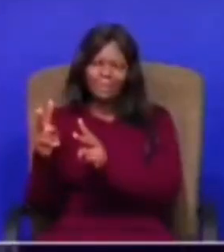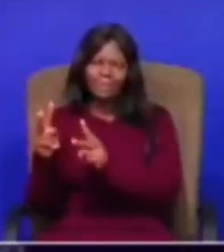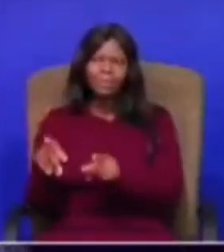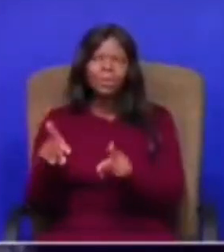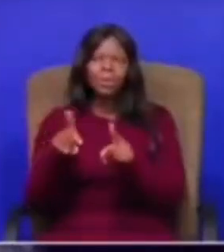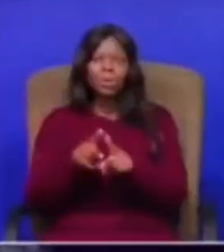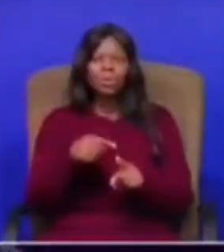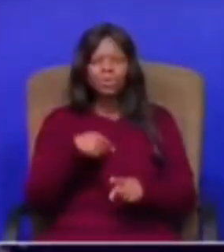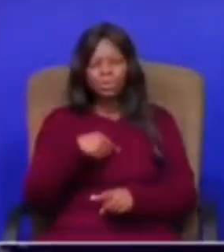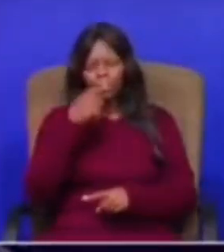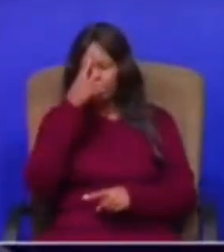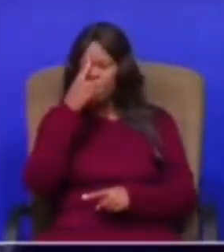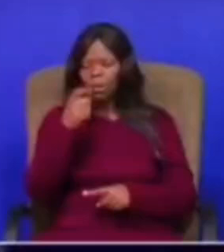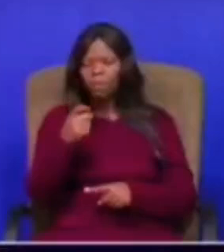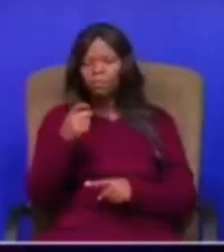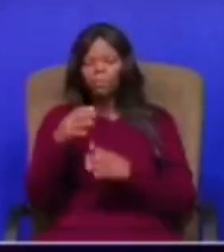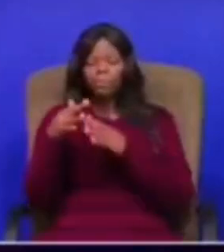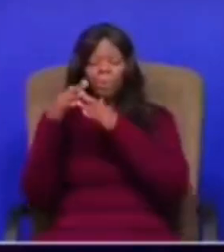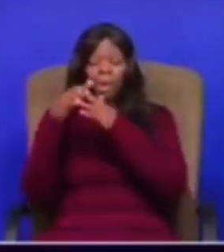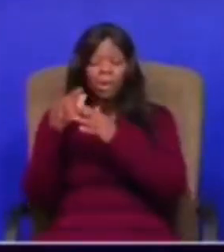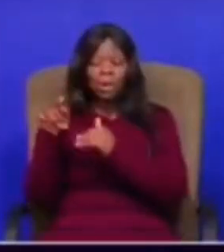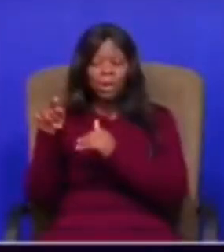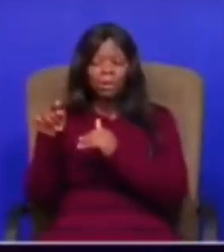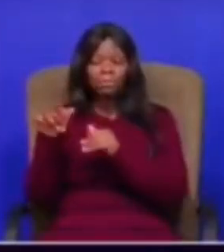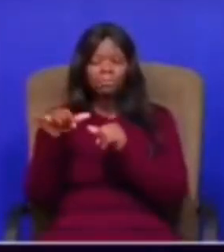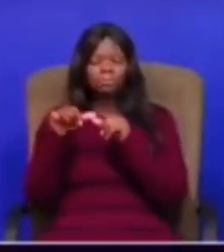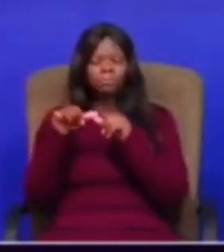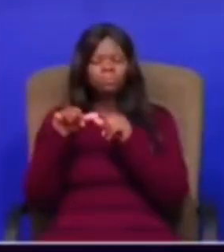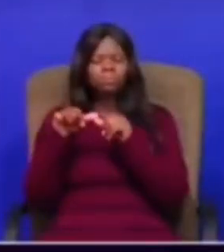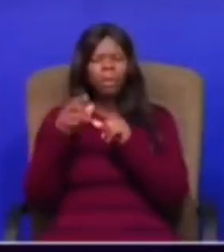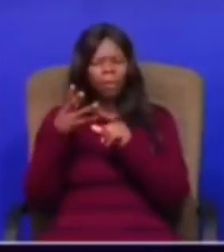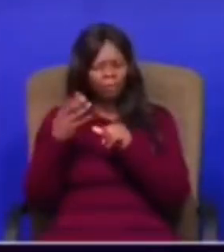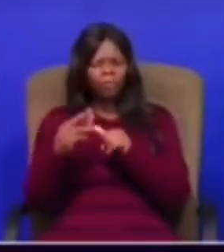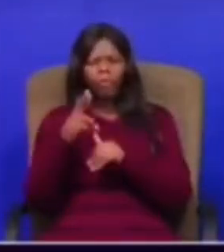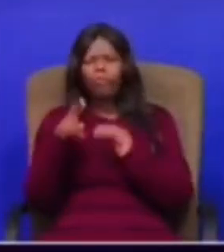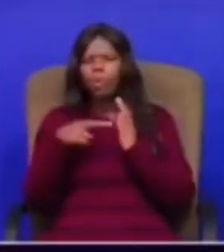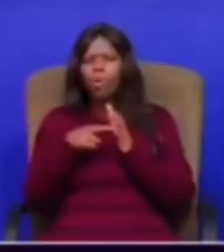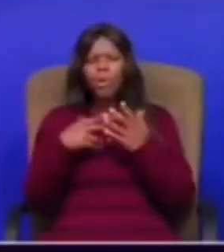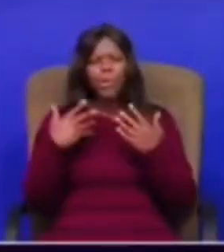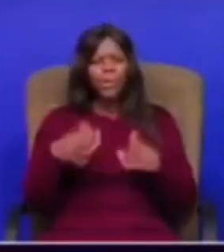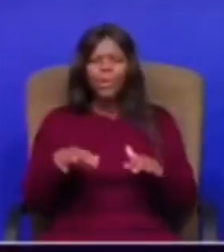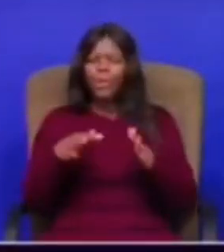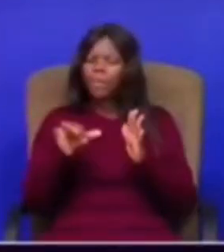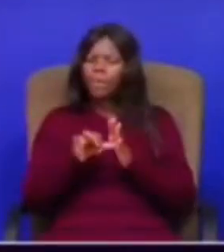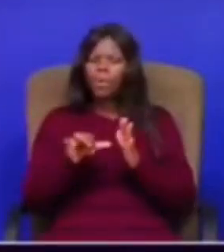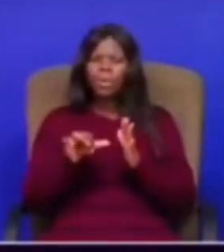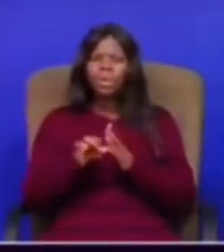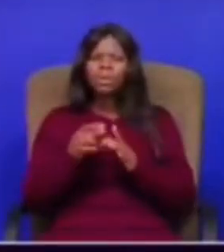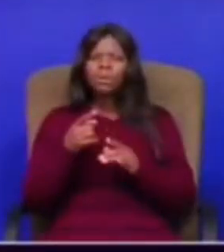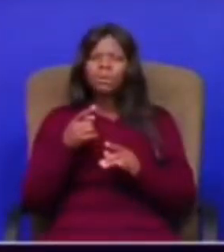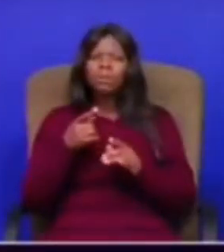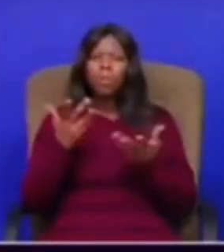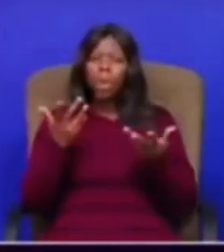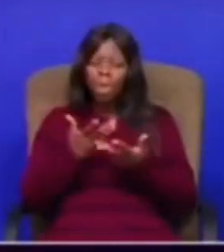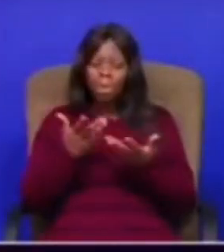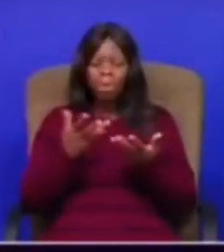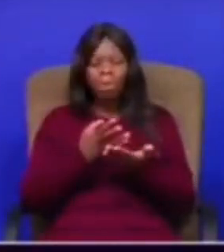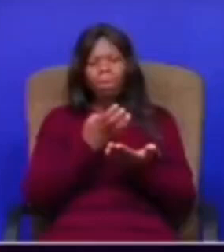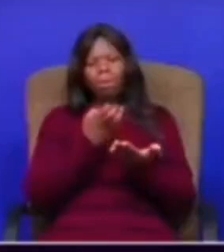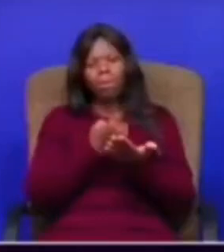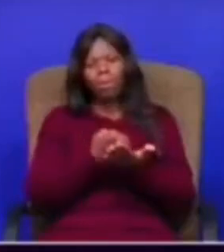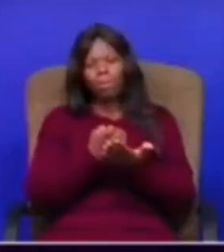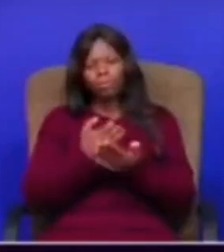believe that the United States continuing to play such a big role in the life of our economy, it